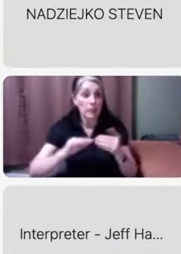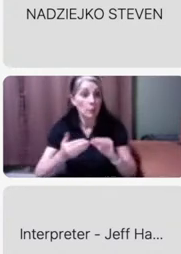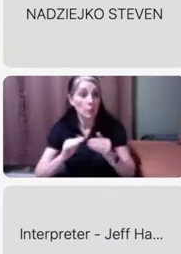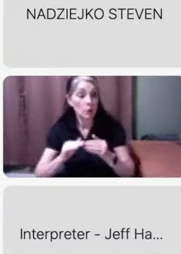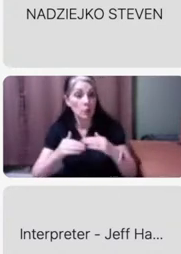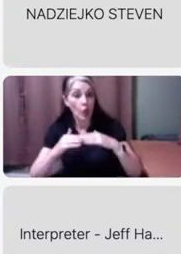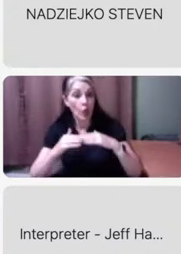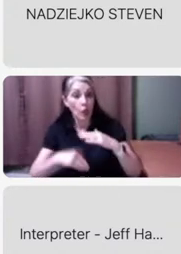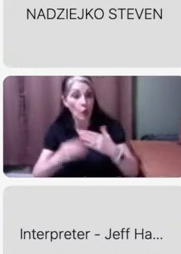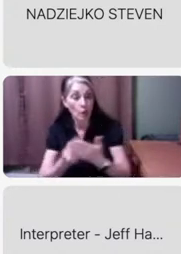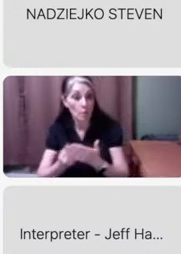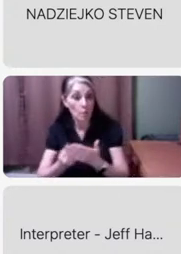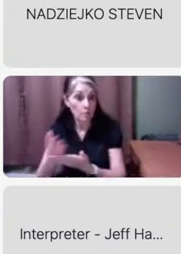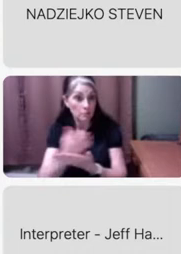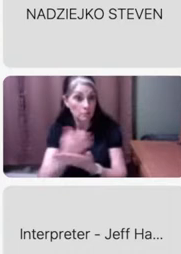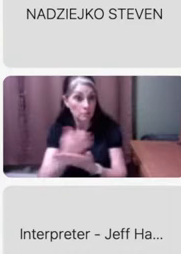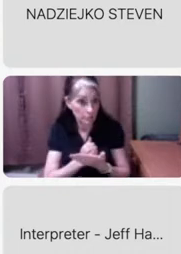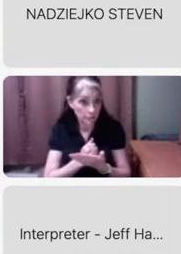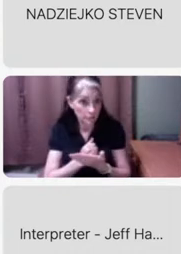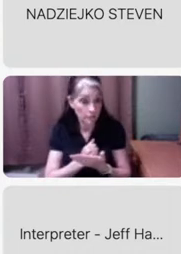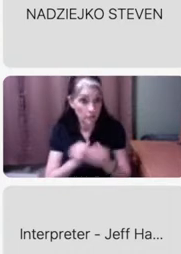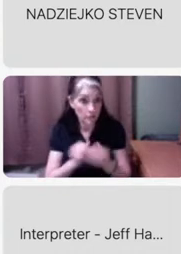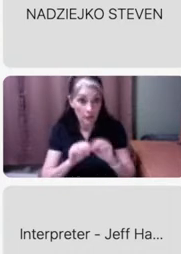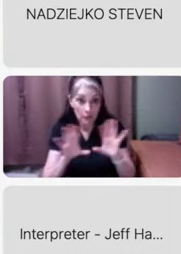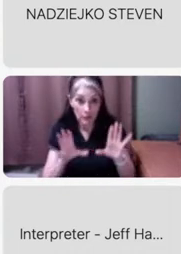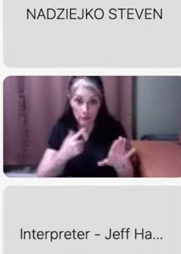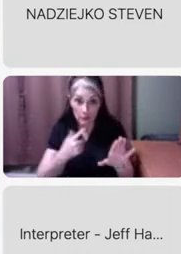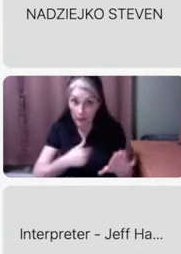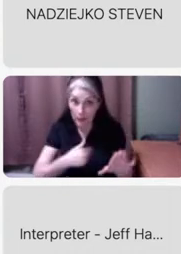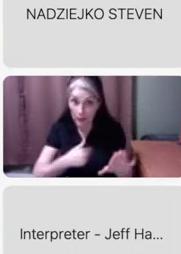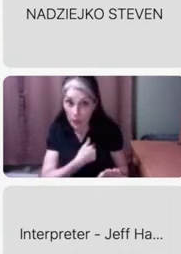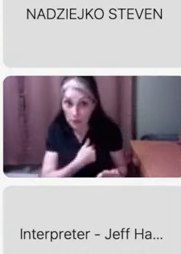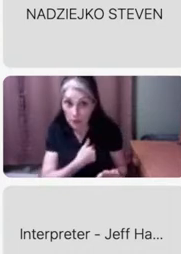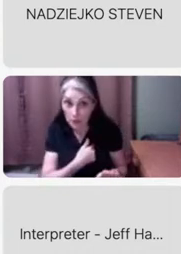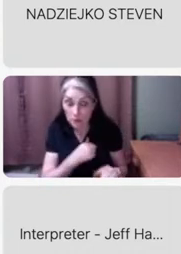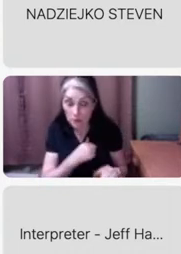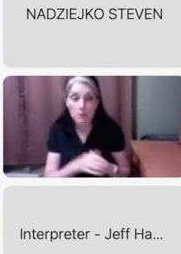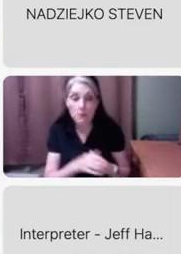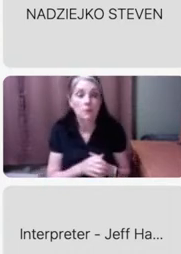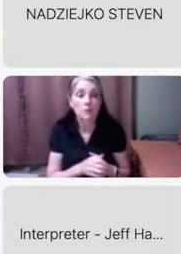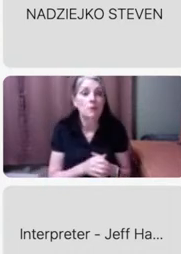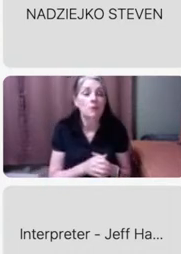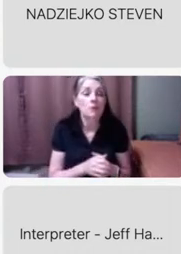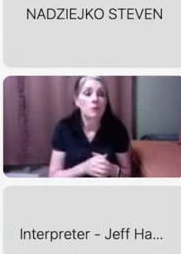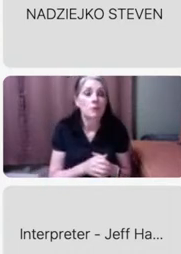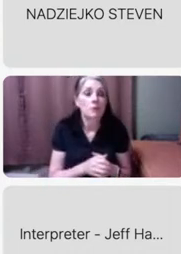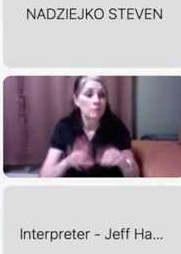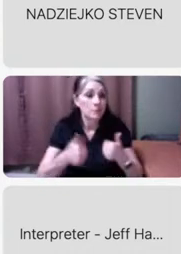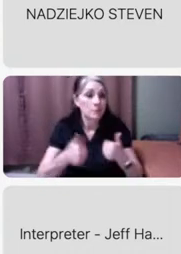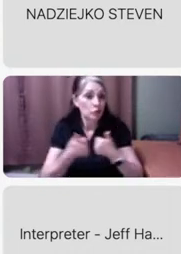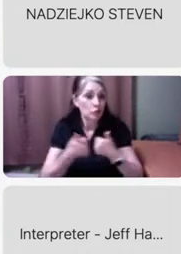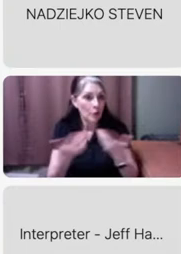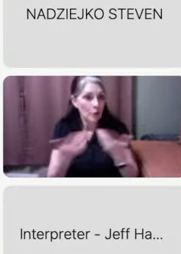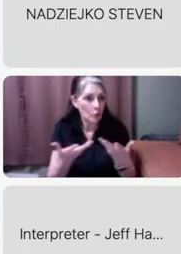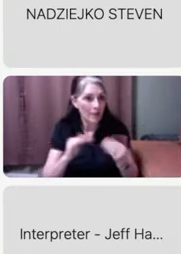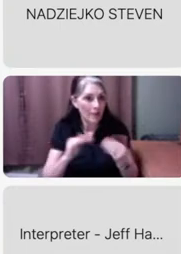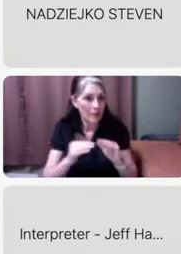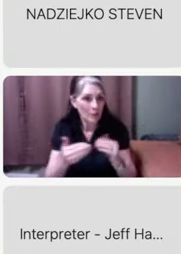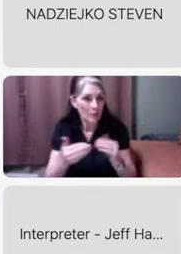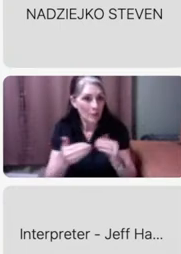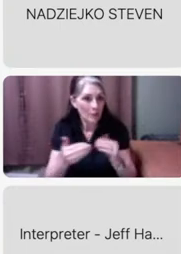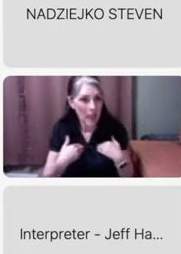minority communities which obviously we are um and the challenges that these communities have when it comes to access to